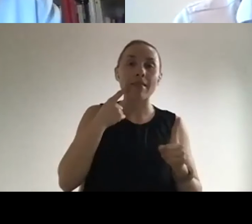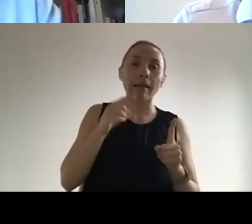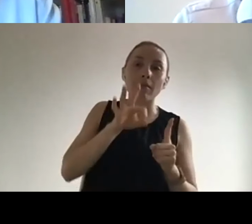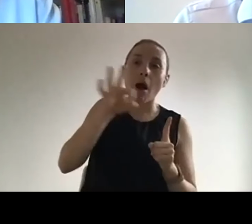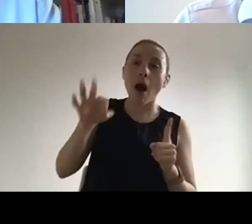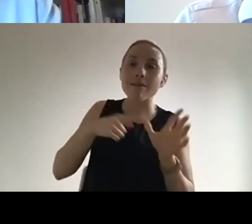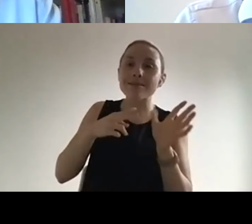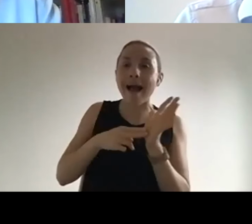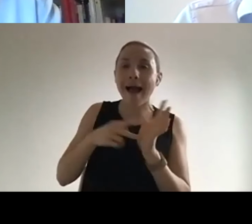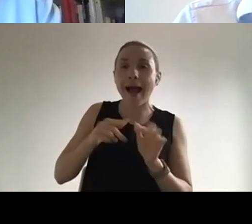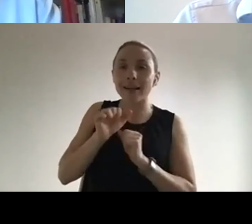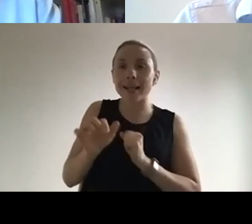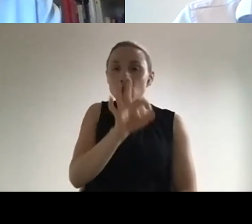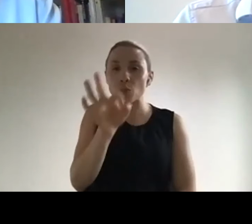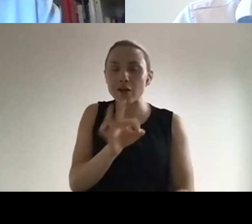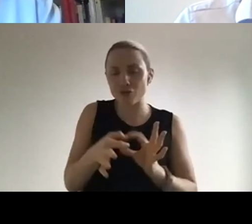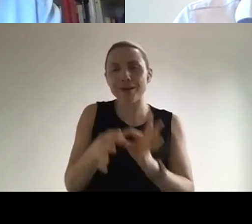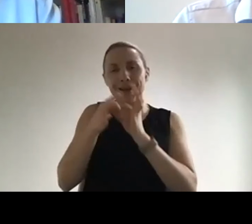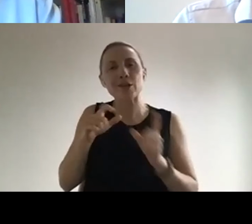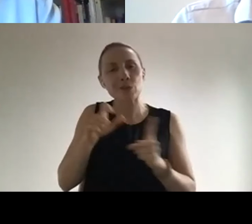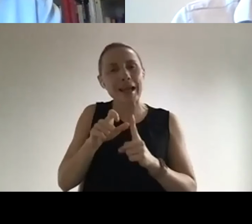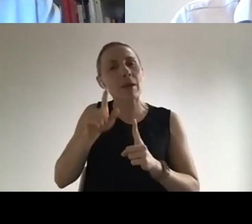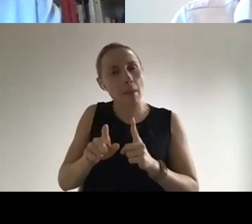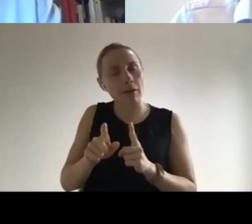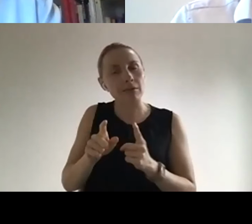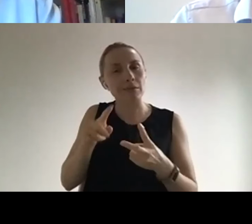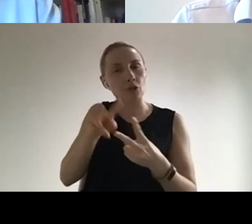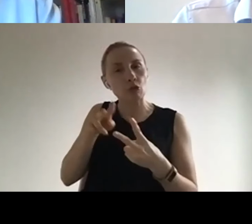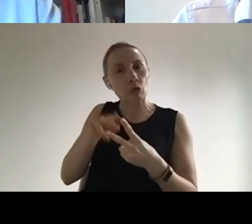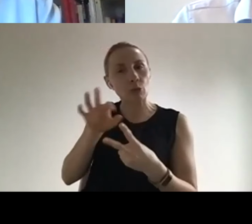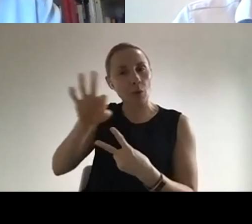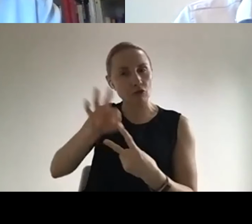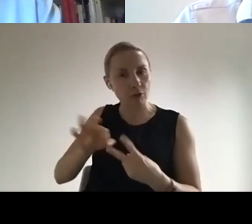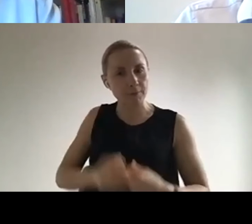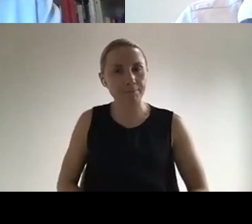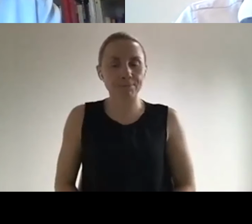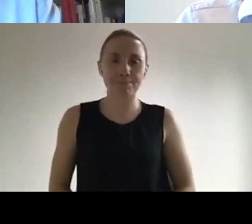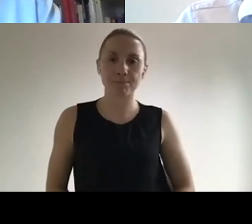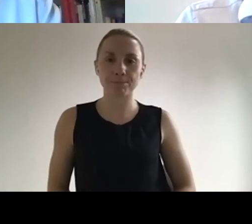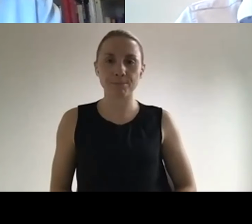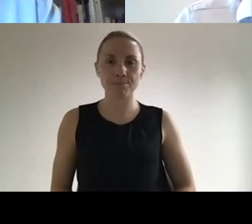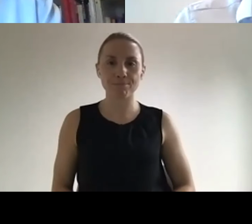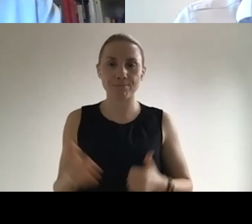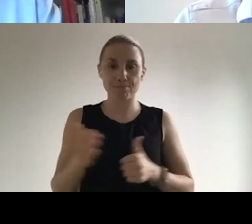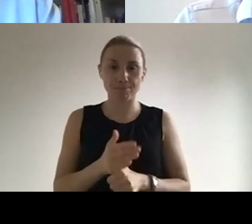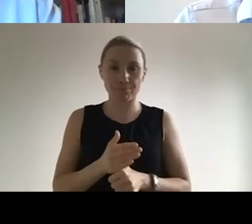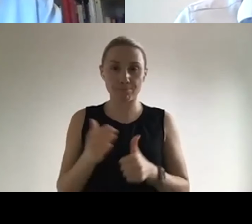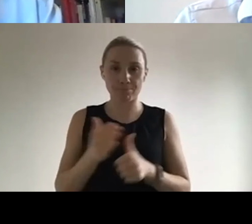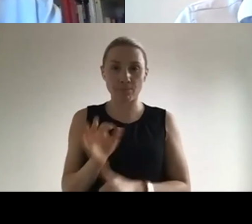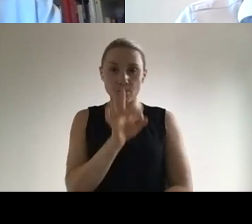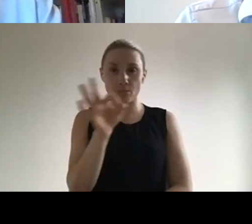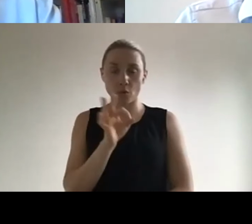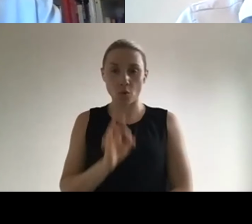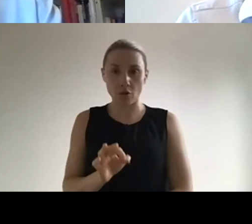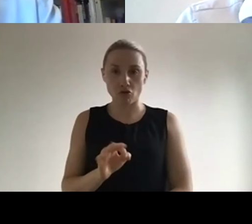what David was just talking about. So it's two parts to it. And how much time do you think, how long would you think it will be until the first